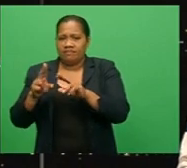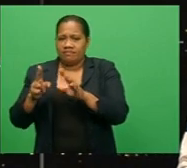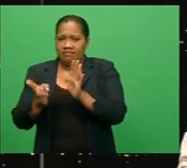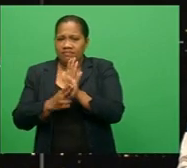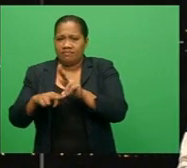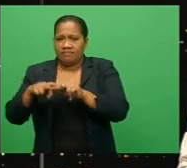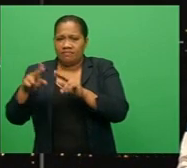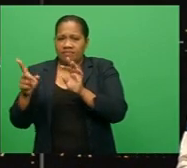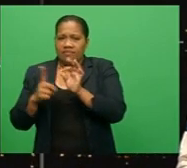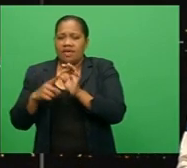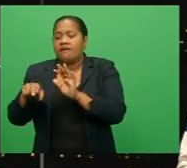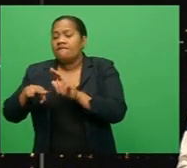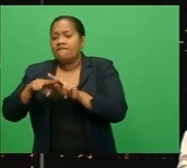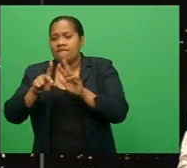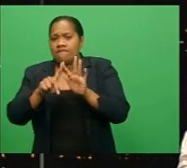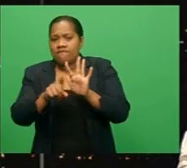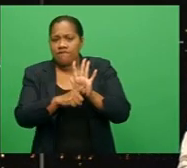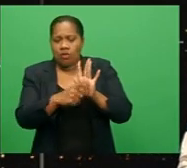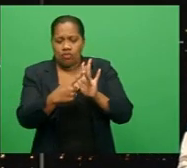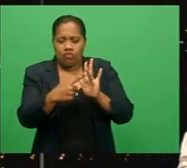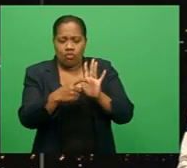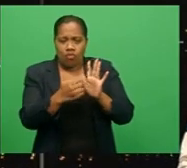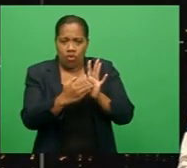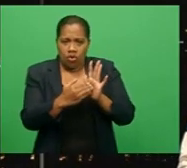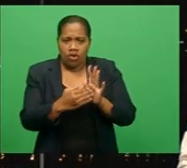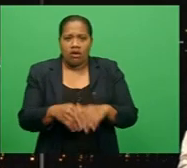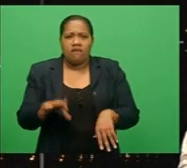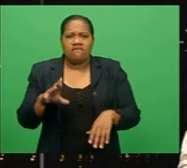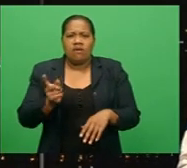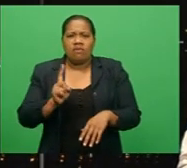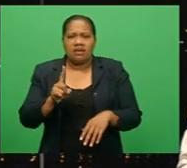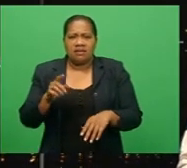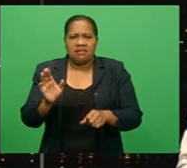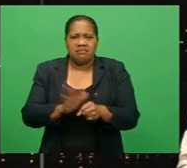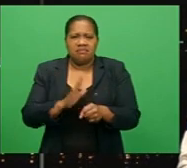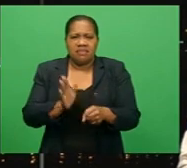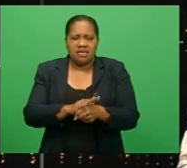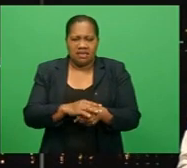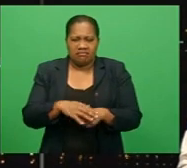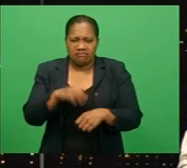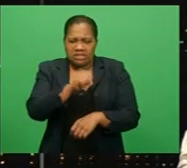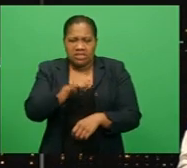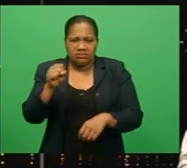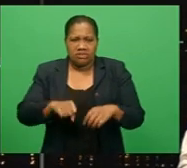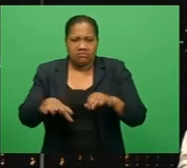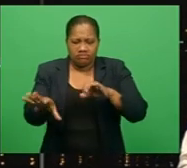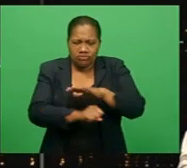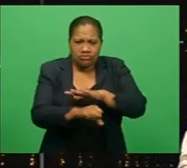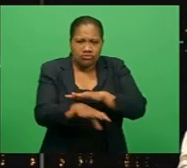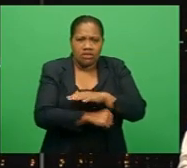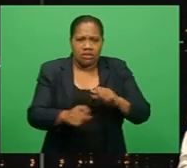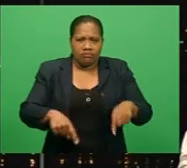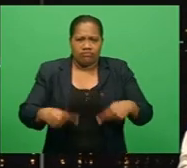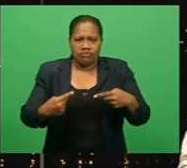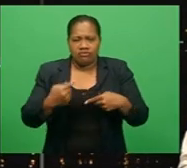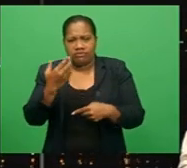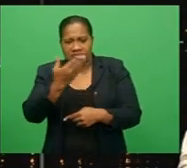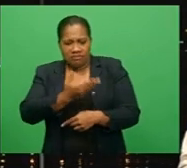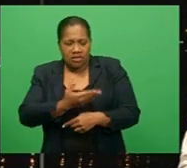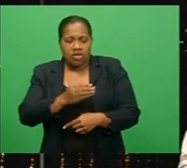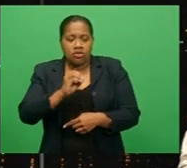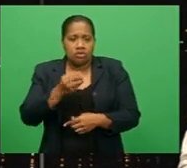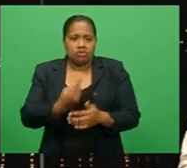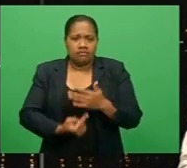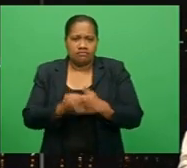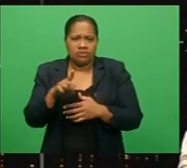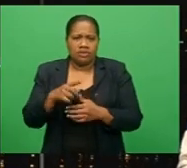Feroz Gulam Mohammed for making serious allegations of corruption against him. Amongst many allegations, Mohammed, who claims to be a paid-up member